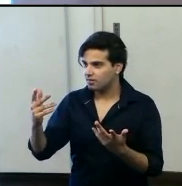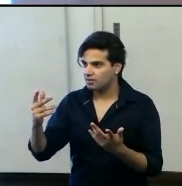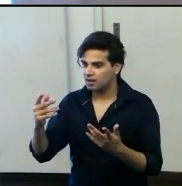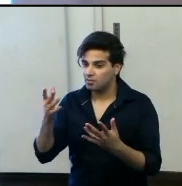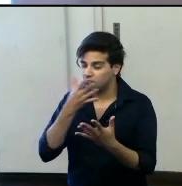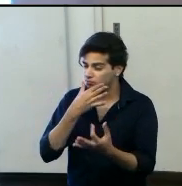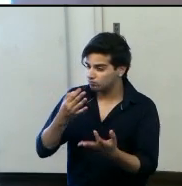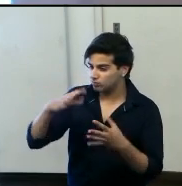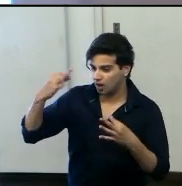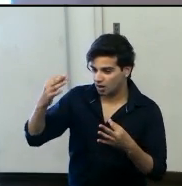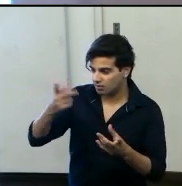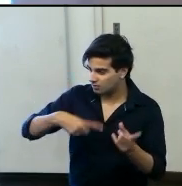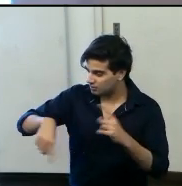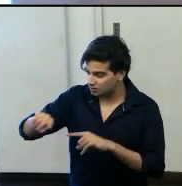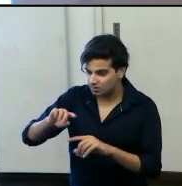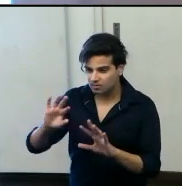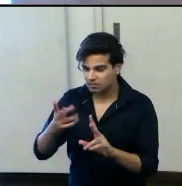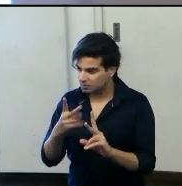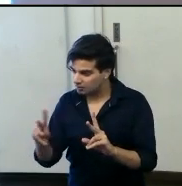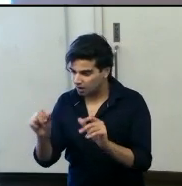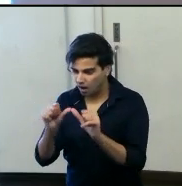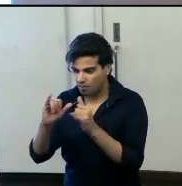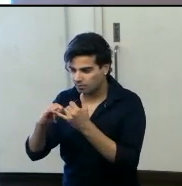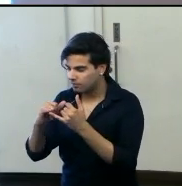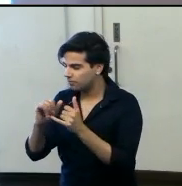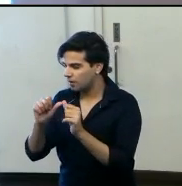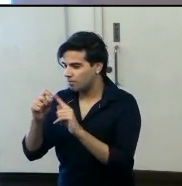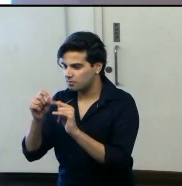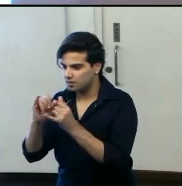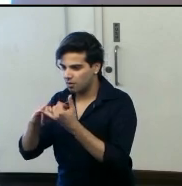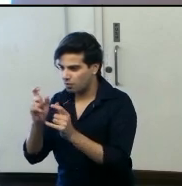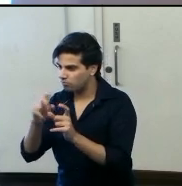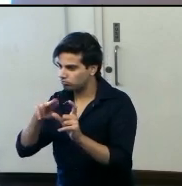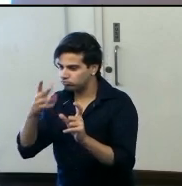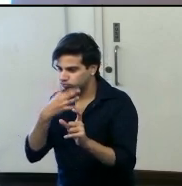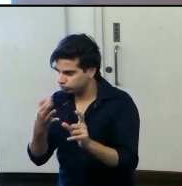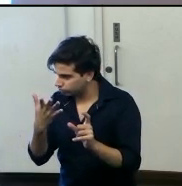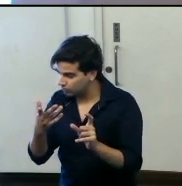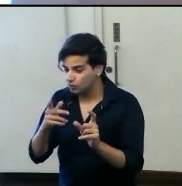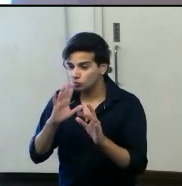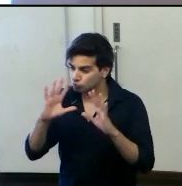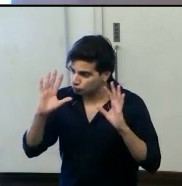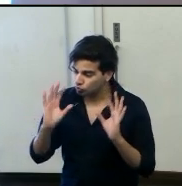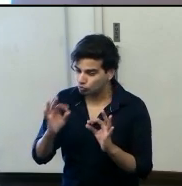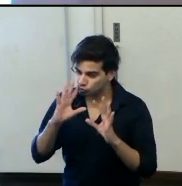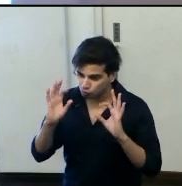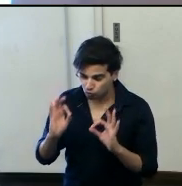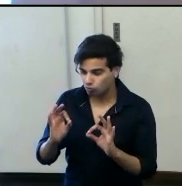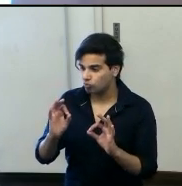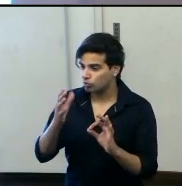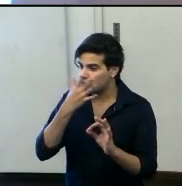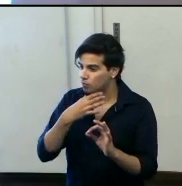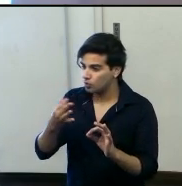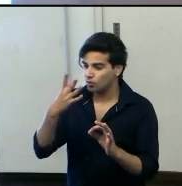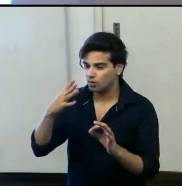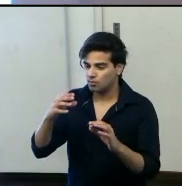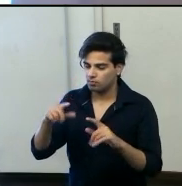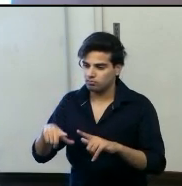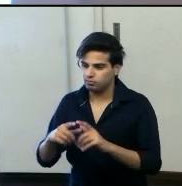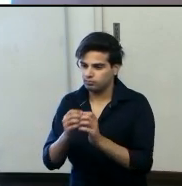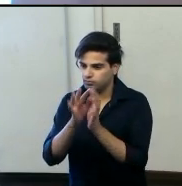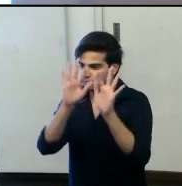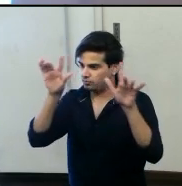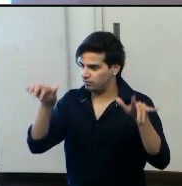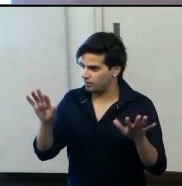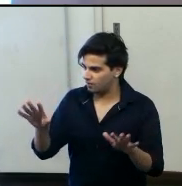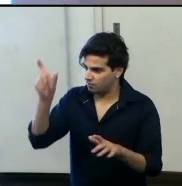and everyone. And there is one really, really beautiful Neelanjane